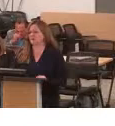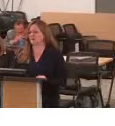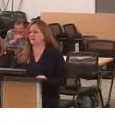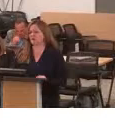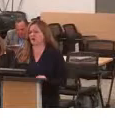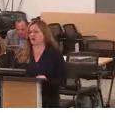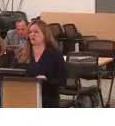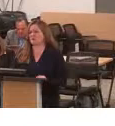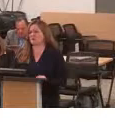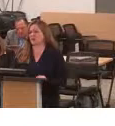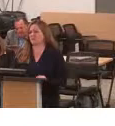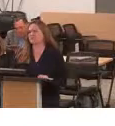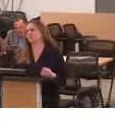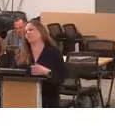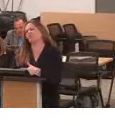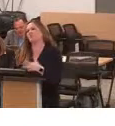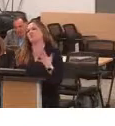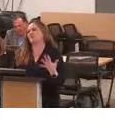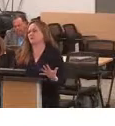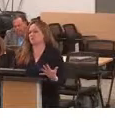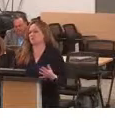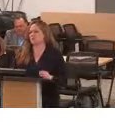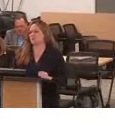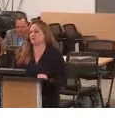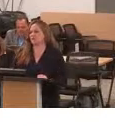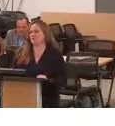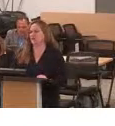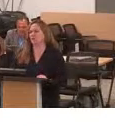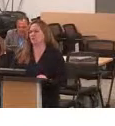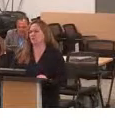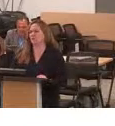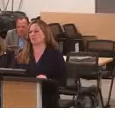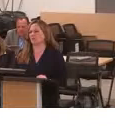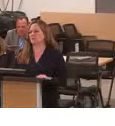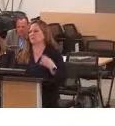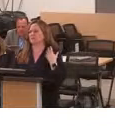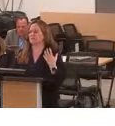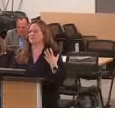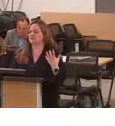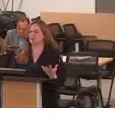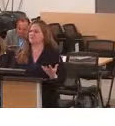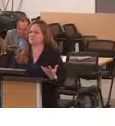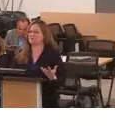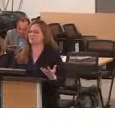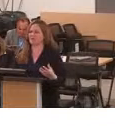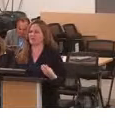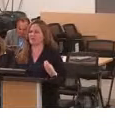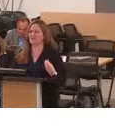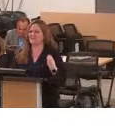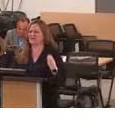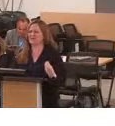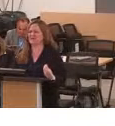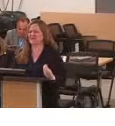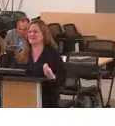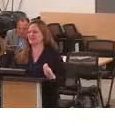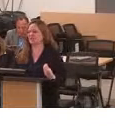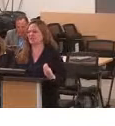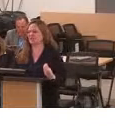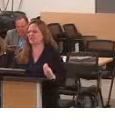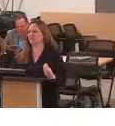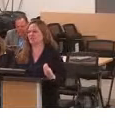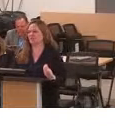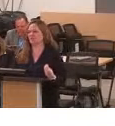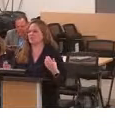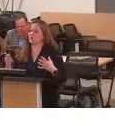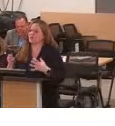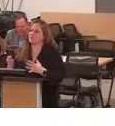science teachers. Oftentimes, these sort of examples can be, and I'm saying this as a science teacher, oftentimes these